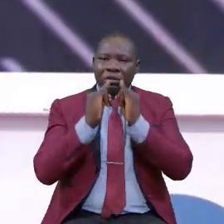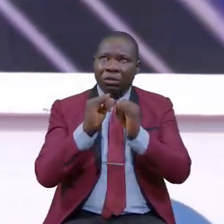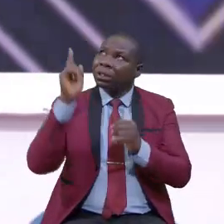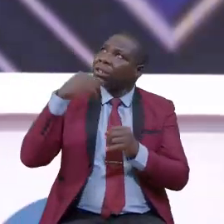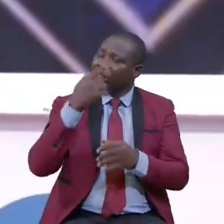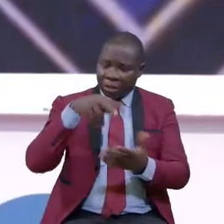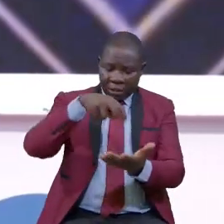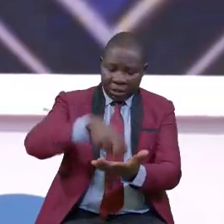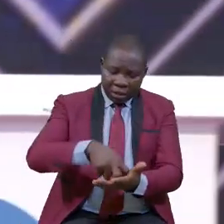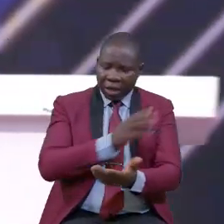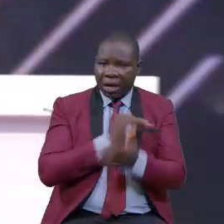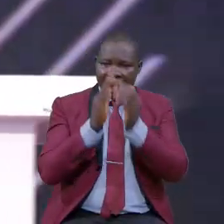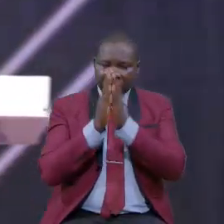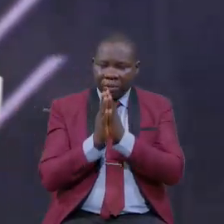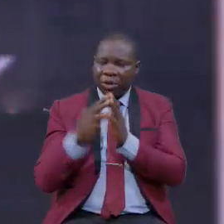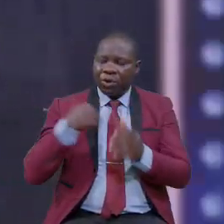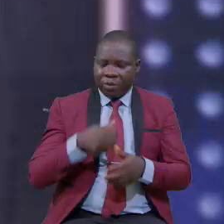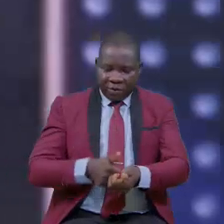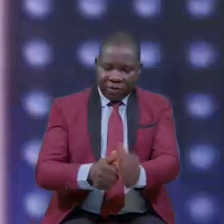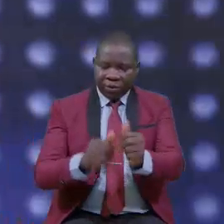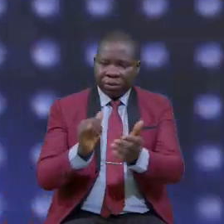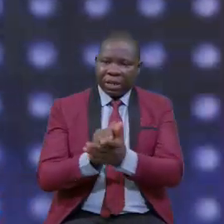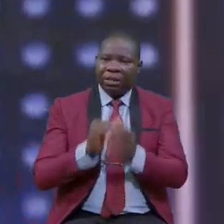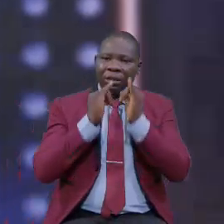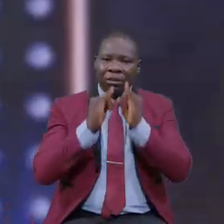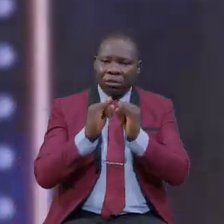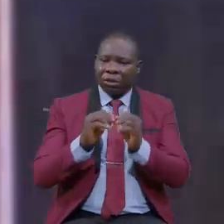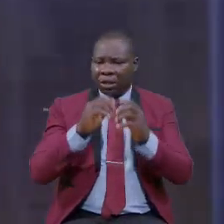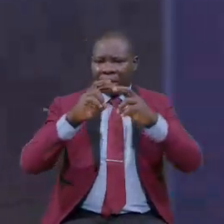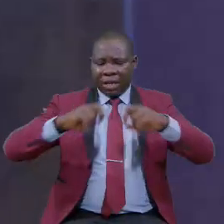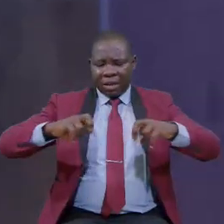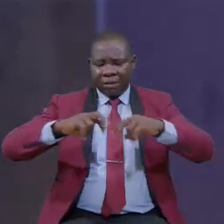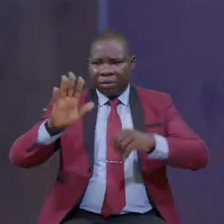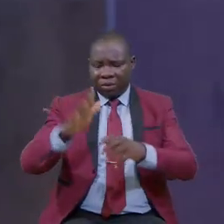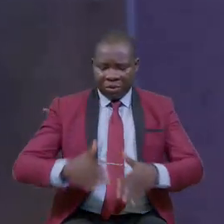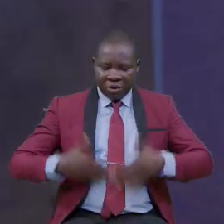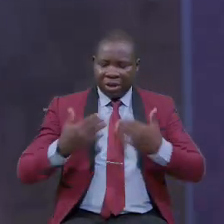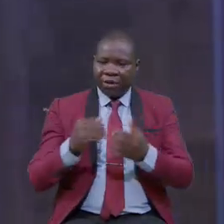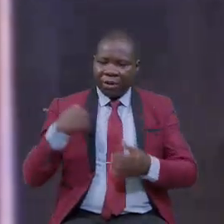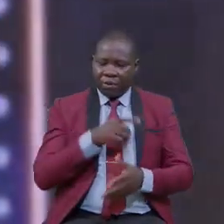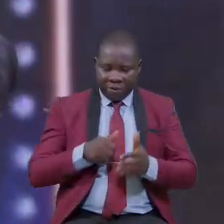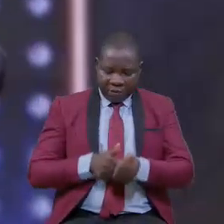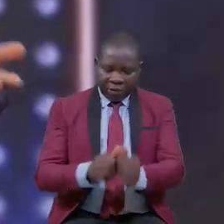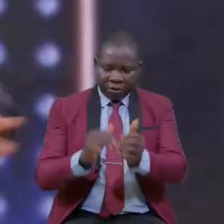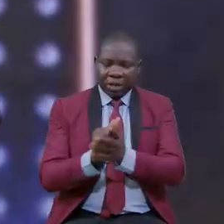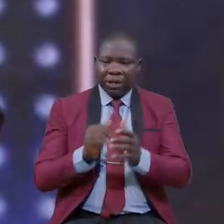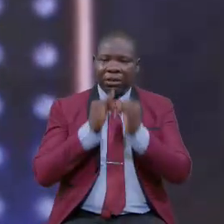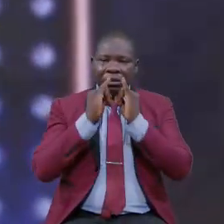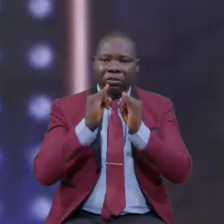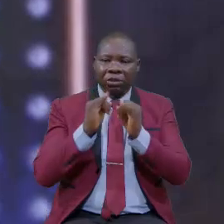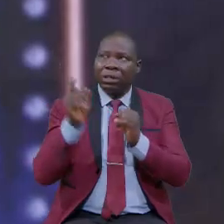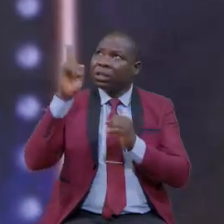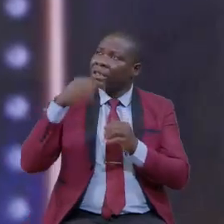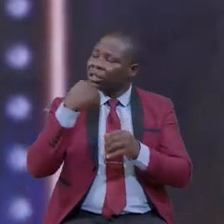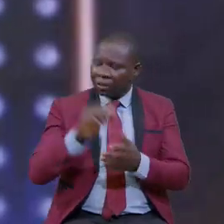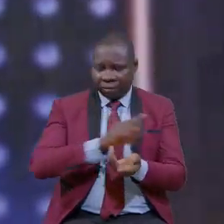says examine your life will follow that instruction it says rep Will Follow That instruction he says turn around Will